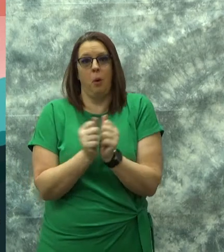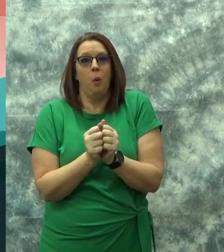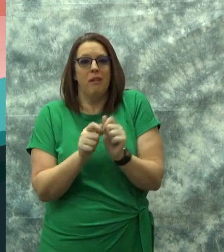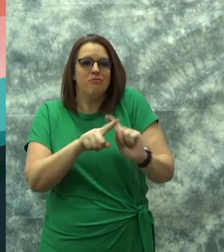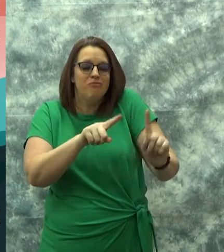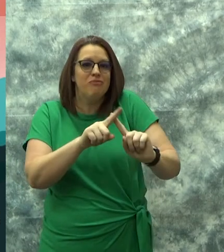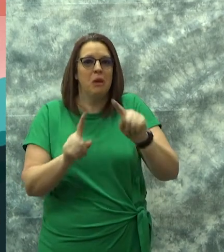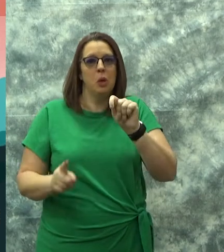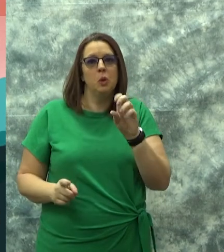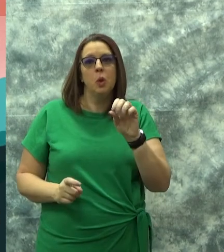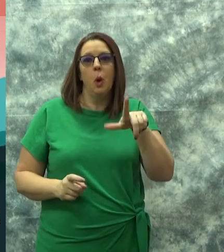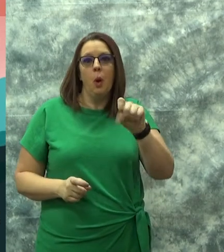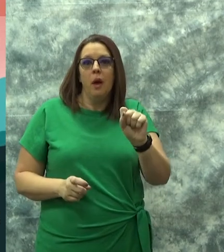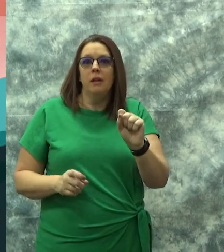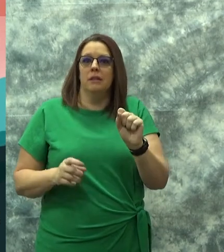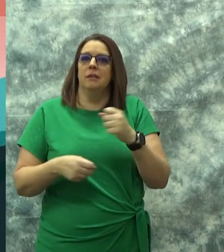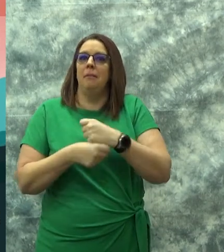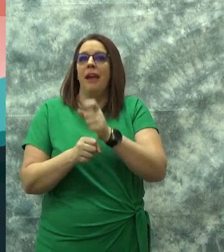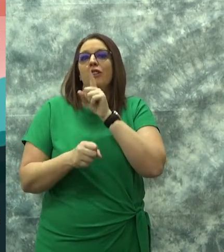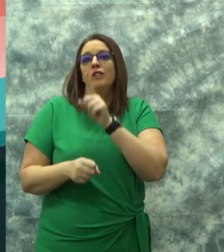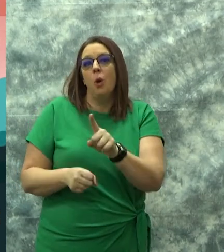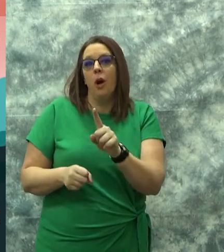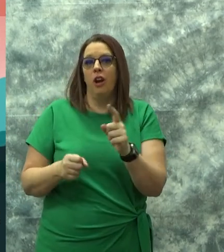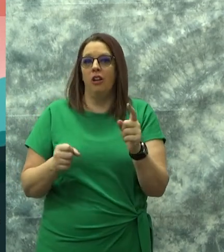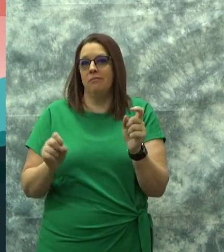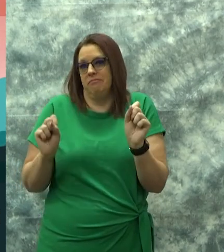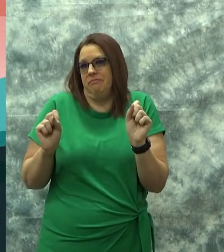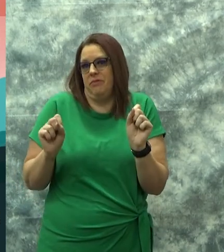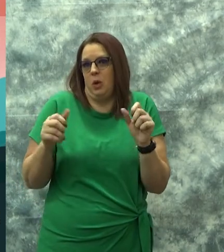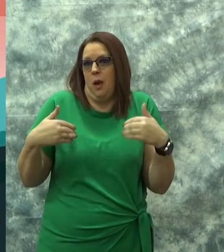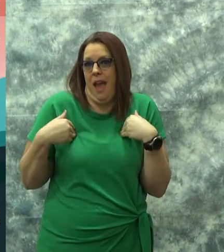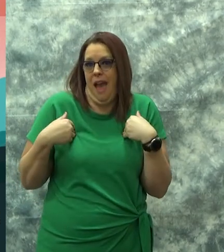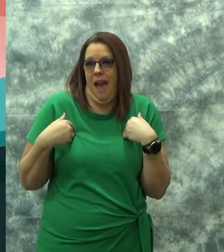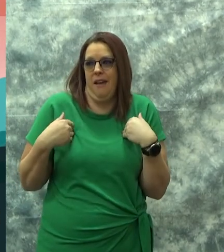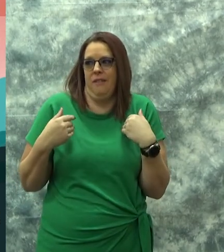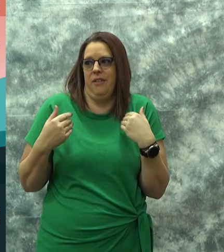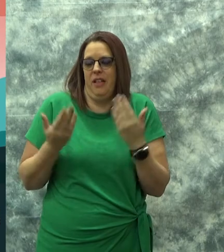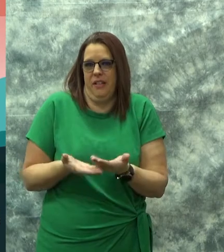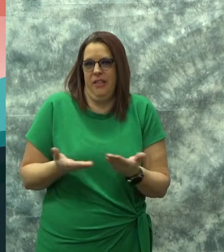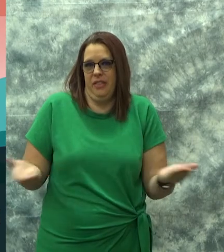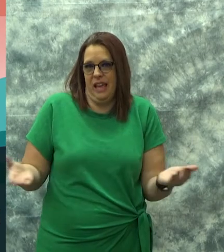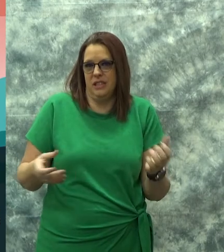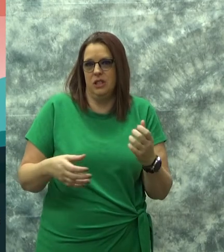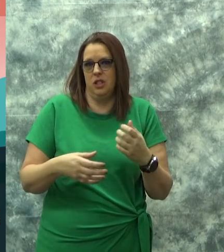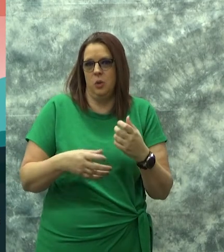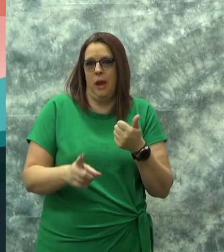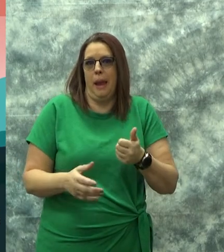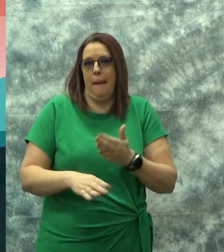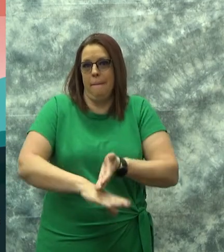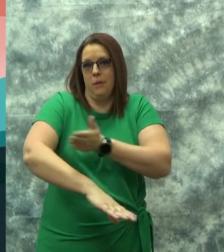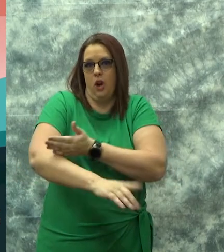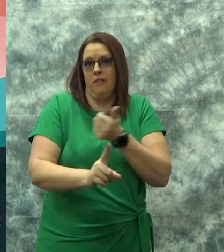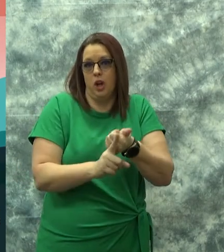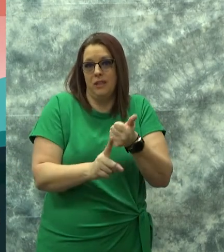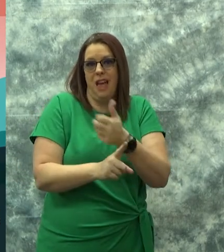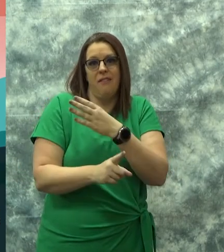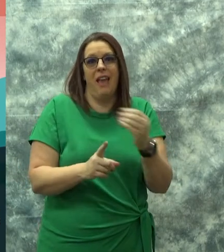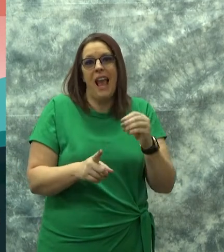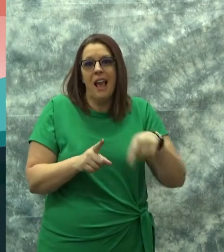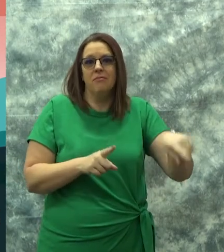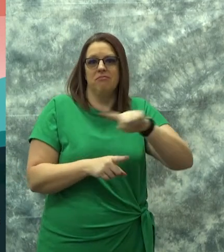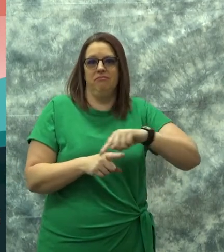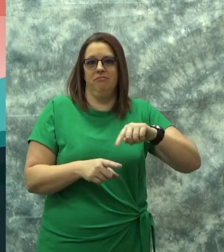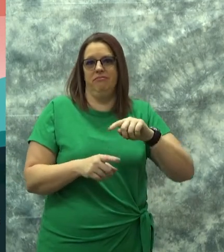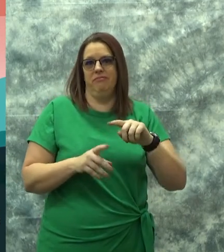further cultivate your awareness and compassion, both for yourself and those around you. This workshop is a preview of an upcoming